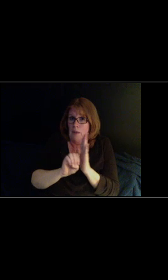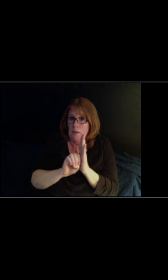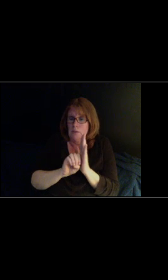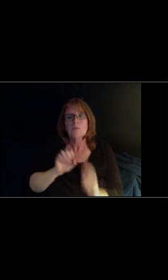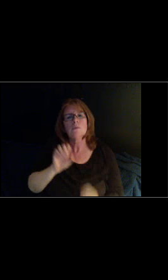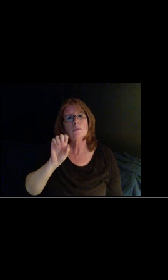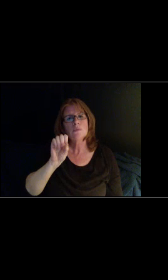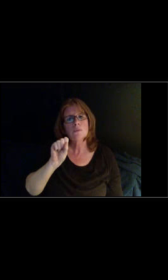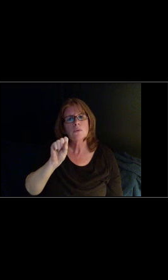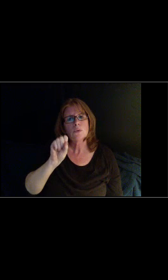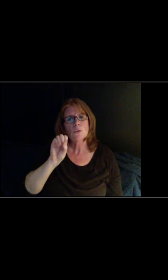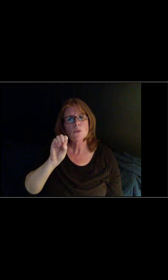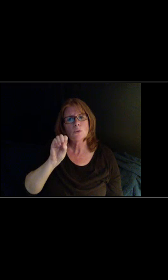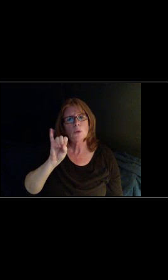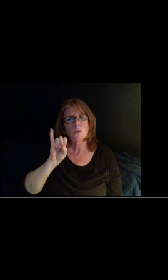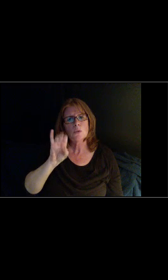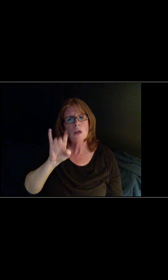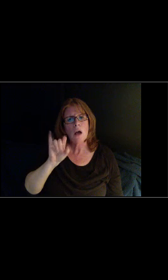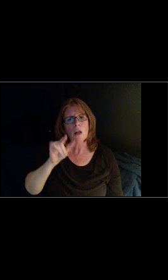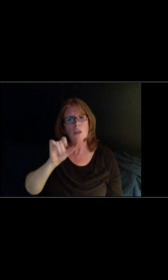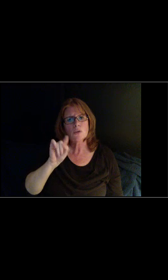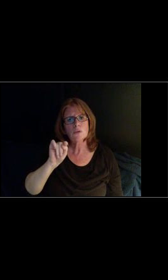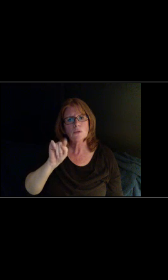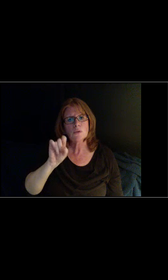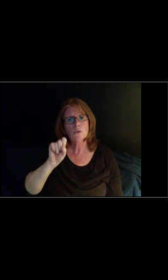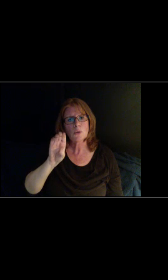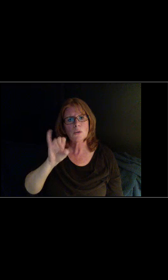the concept of metaethics.